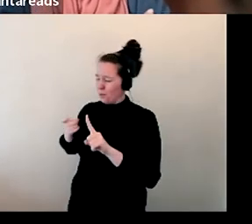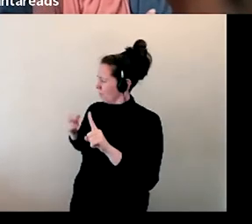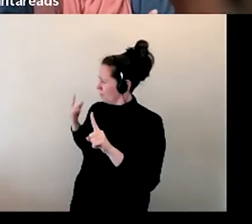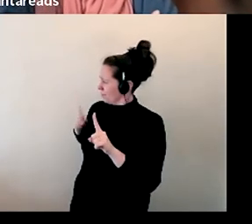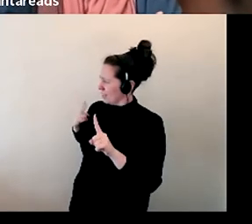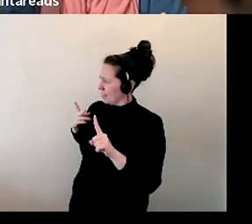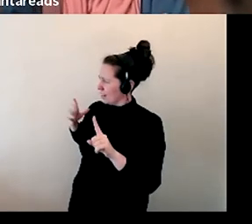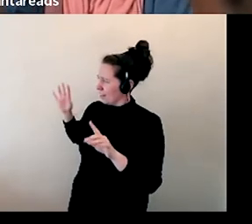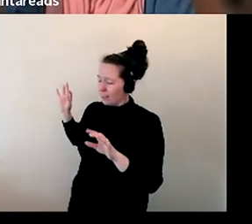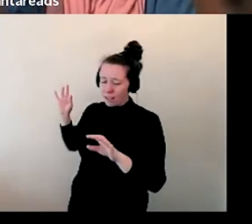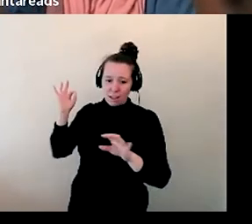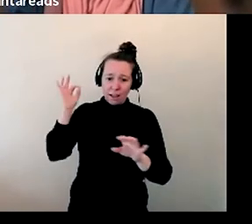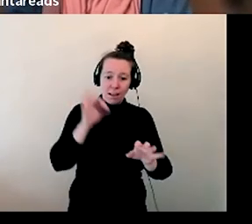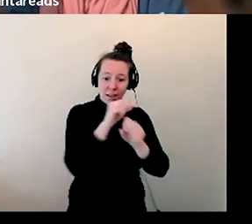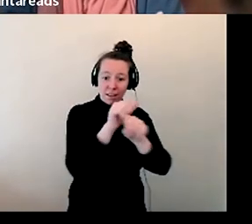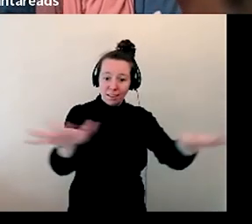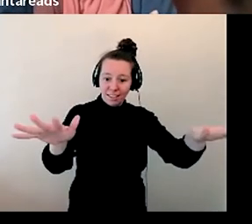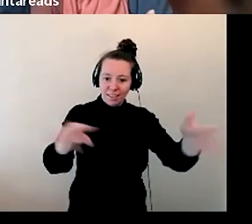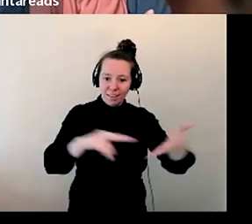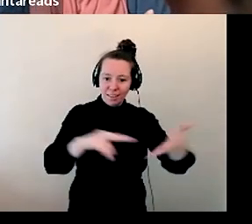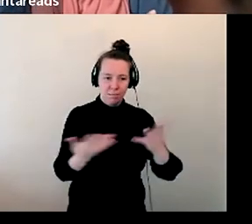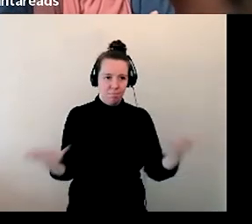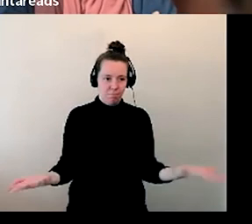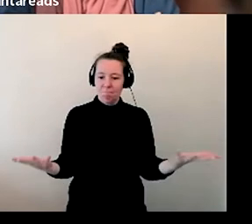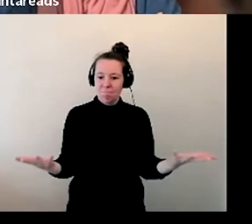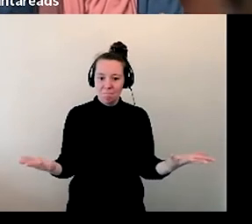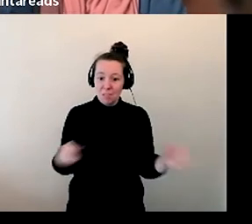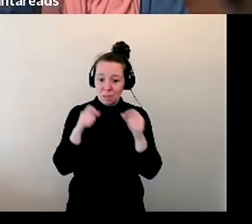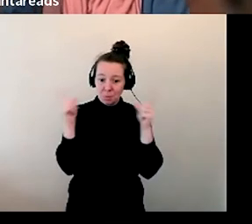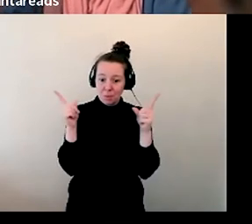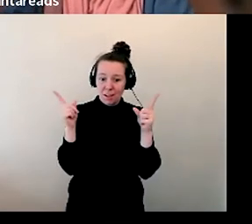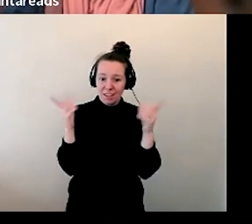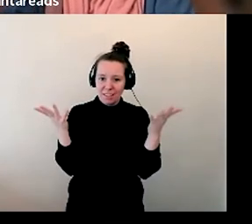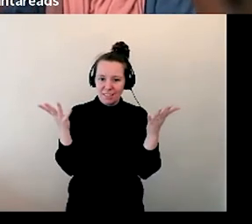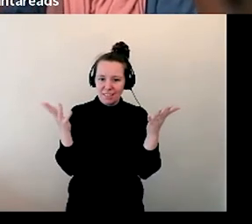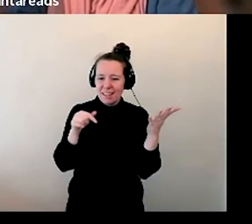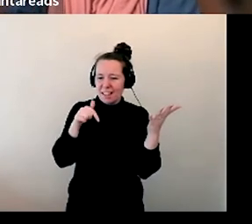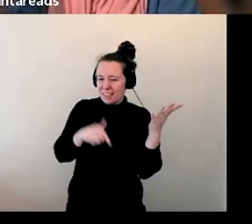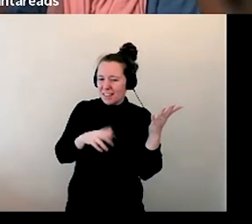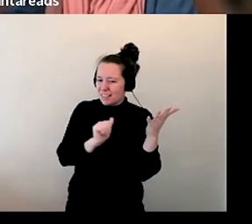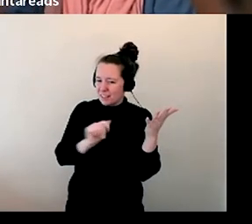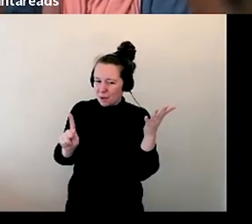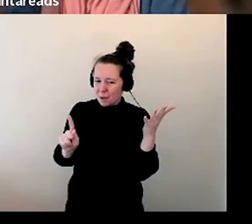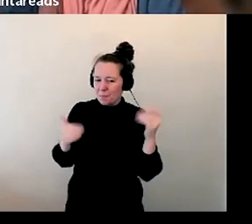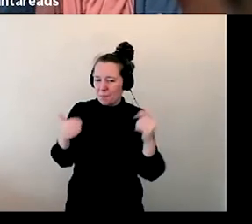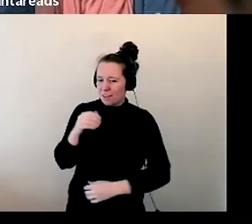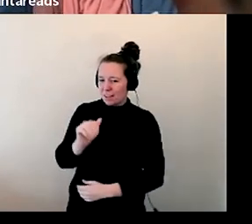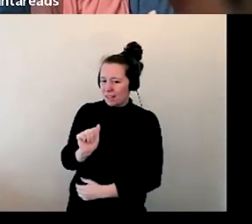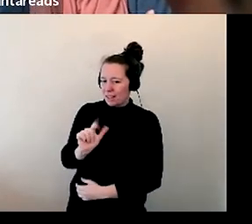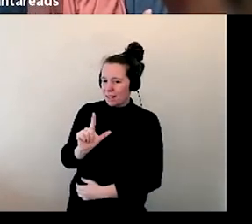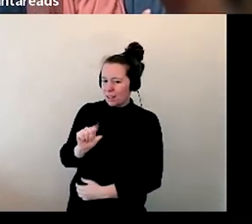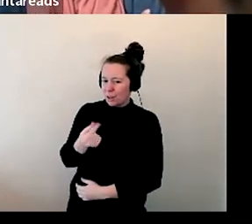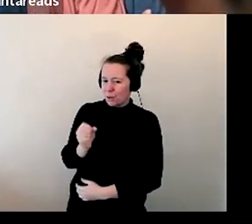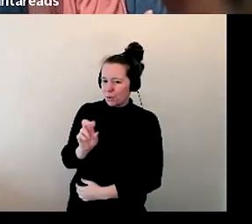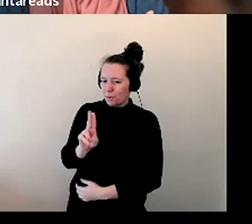an exact formula. The algorithm is very finicky and there's no way to kind of know which videos will go